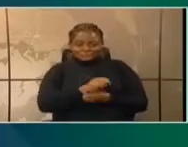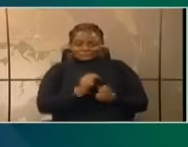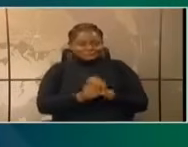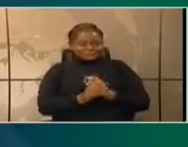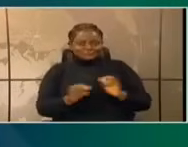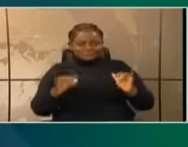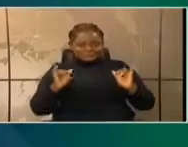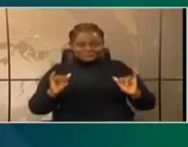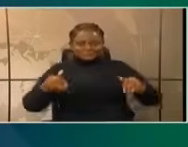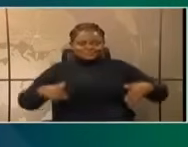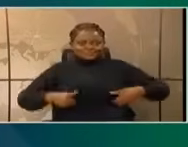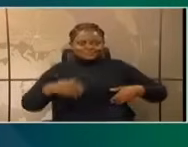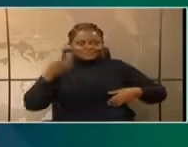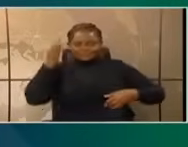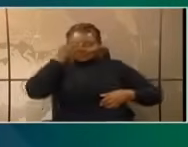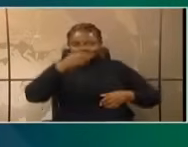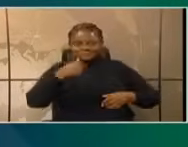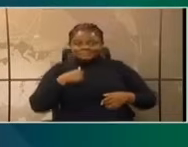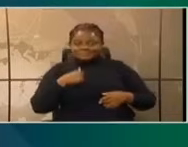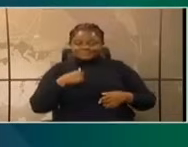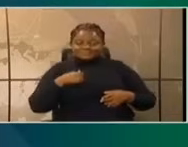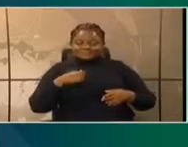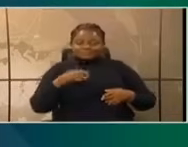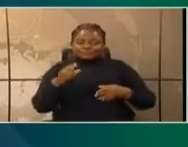your bosom, I don't change.